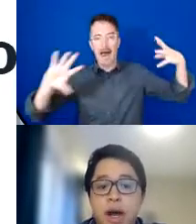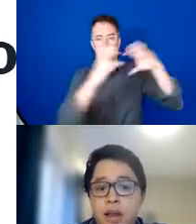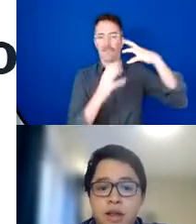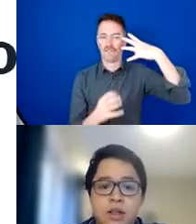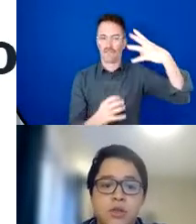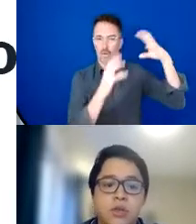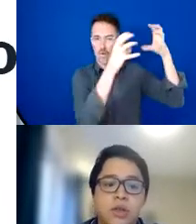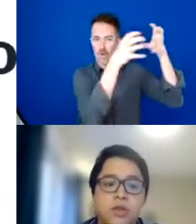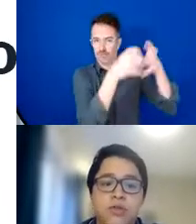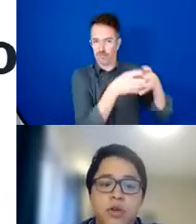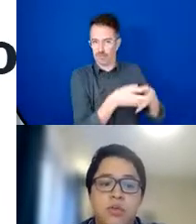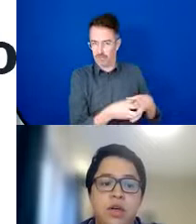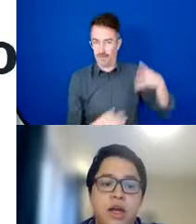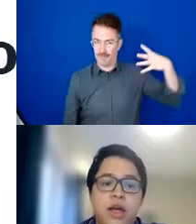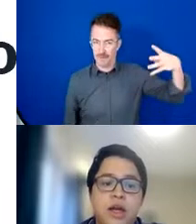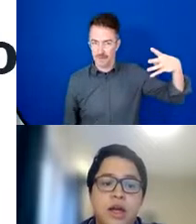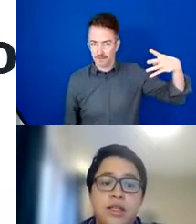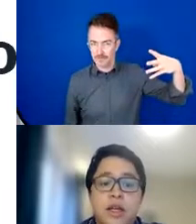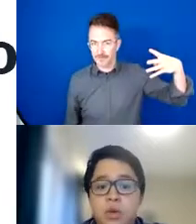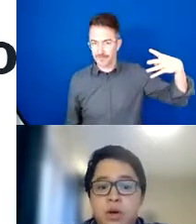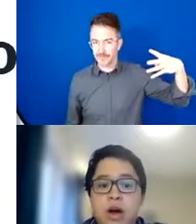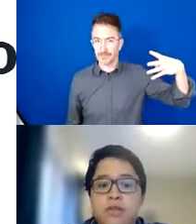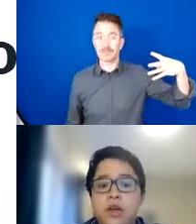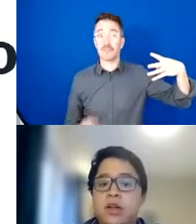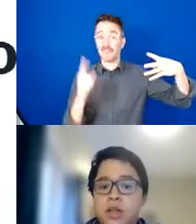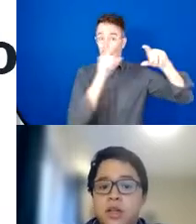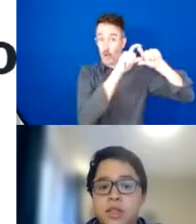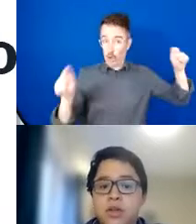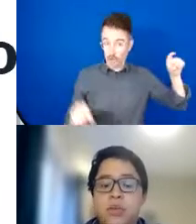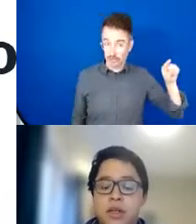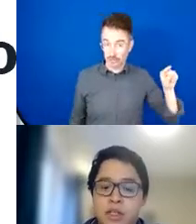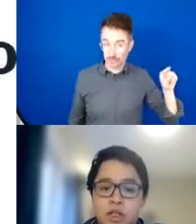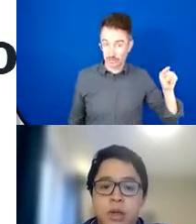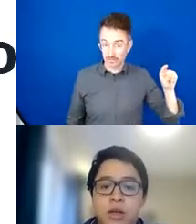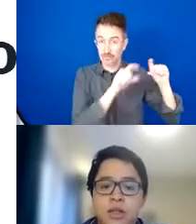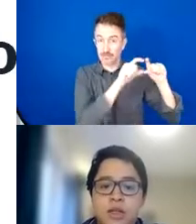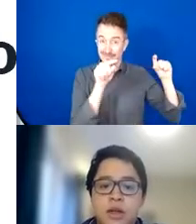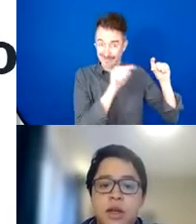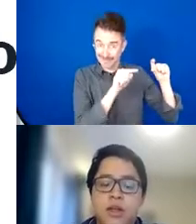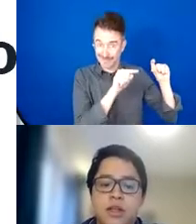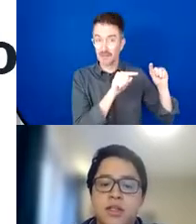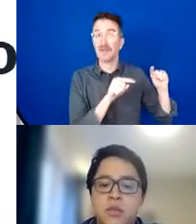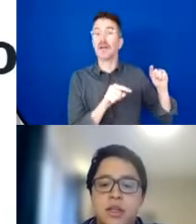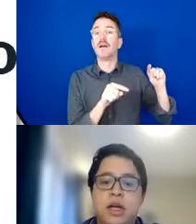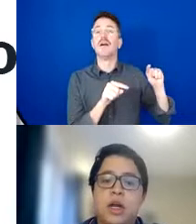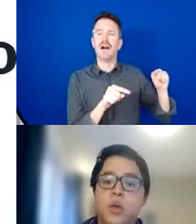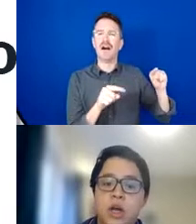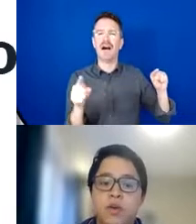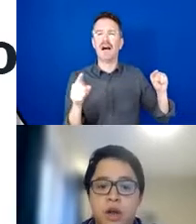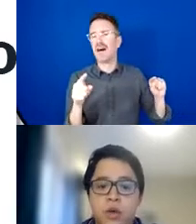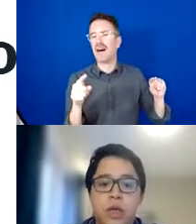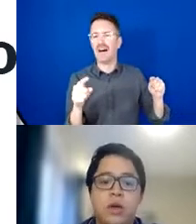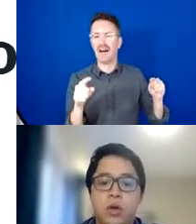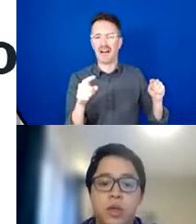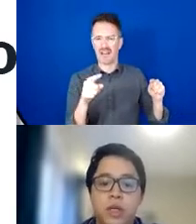to highlight and to confirm today, is that youth are often not taken seriously by decision makers. And I think this is something that in a way